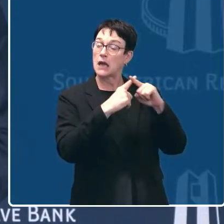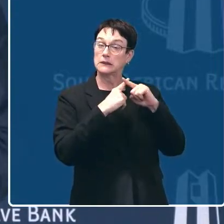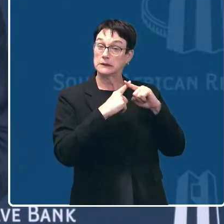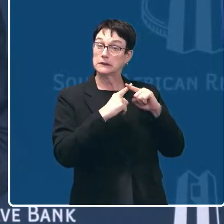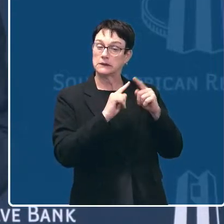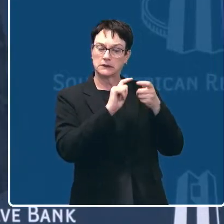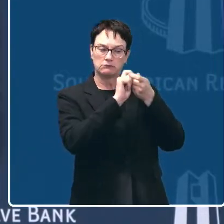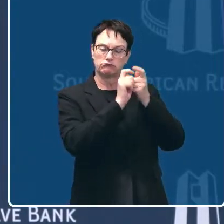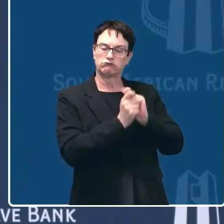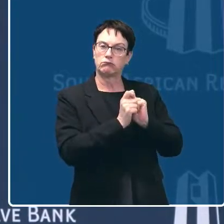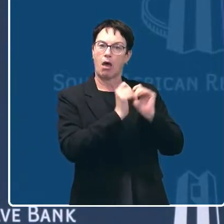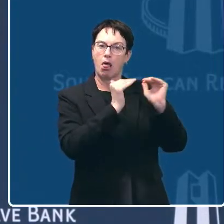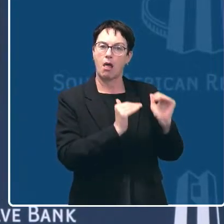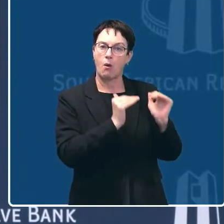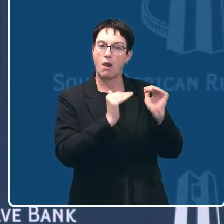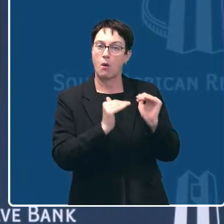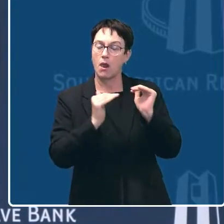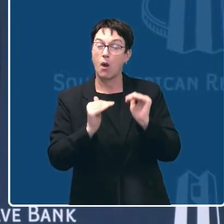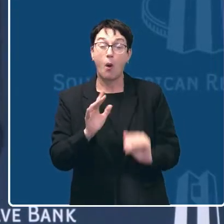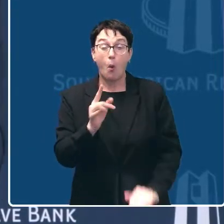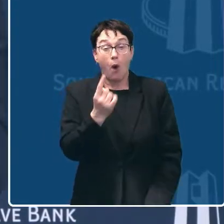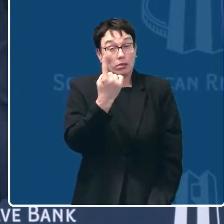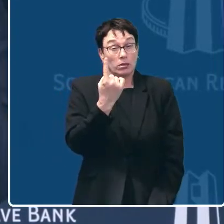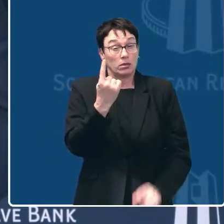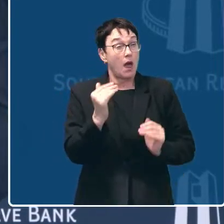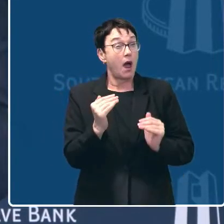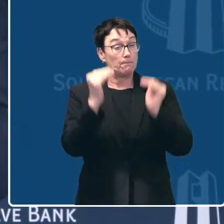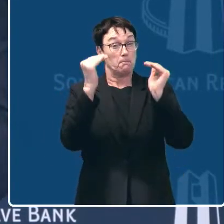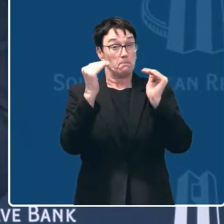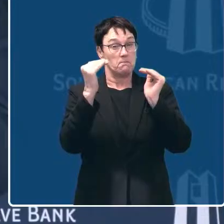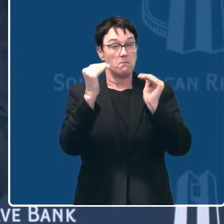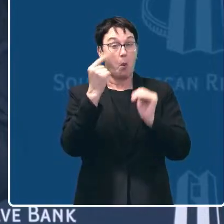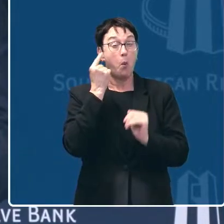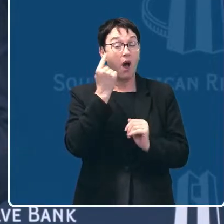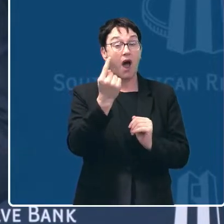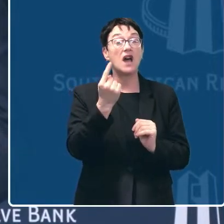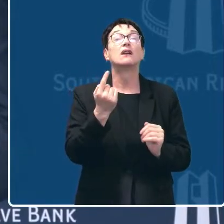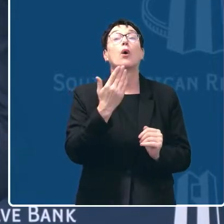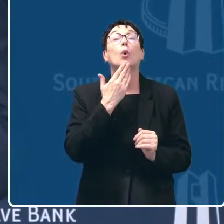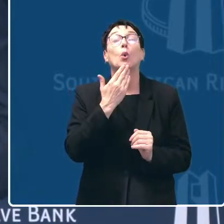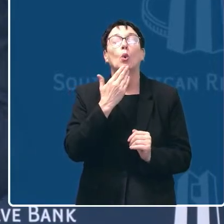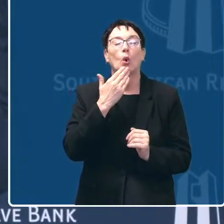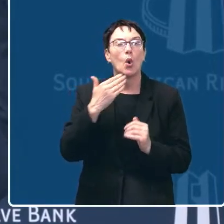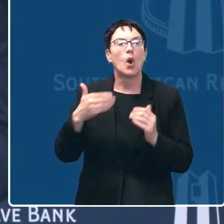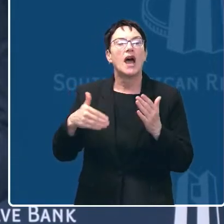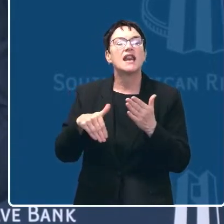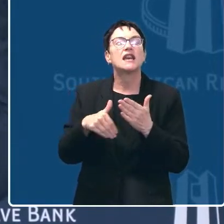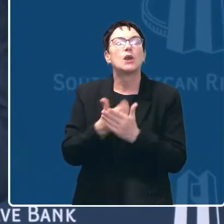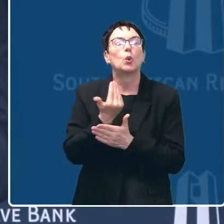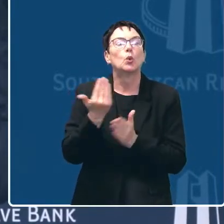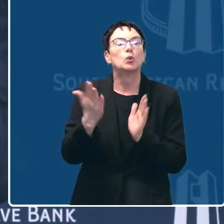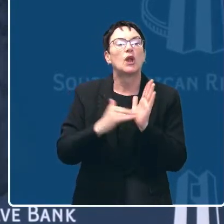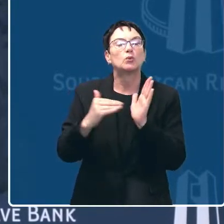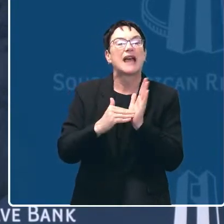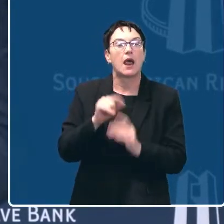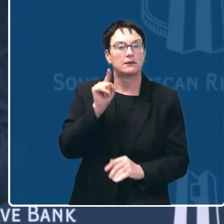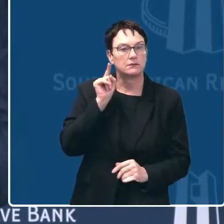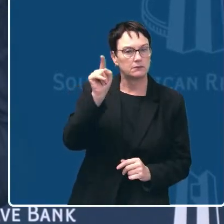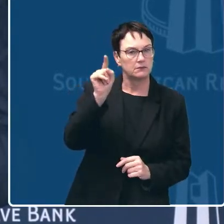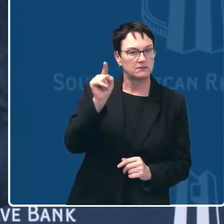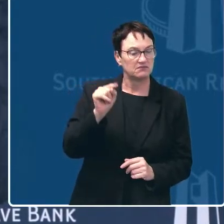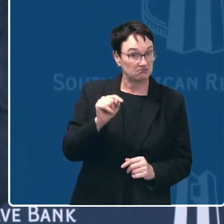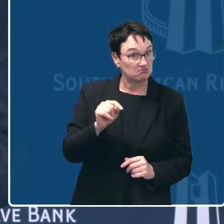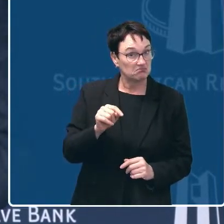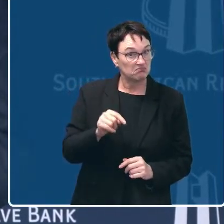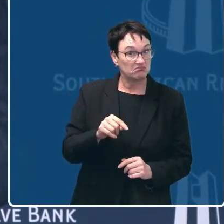higher except one. And that one country is New Zealand. And that's because they used to have a target